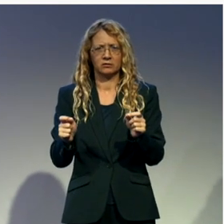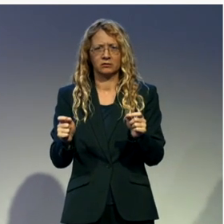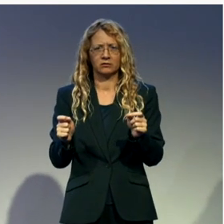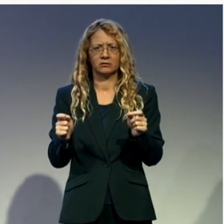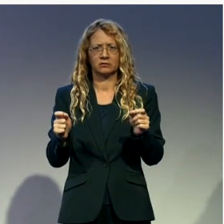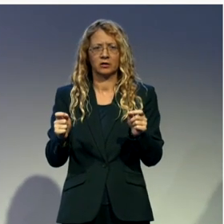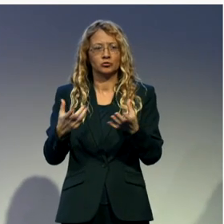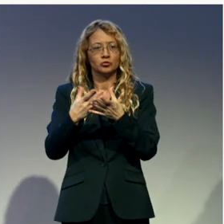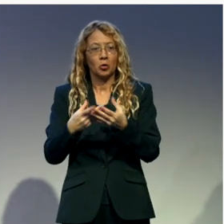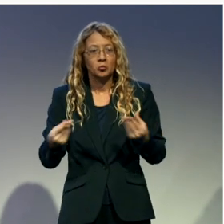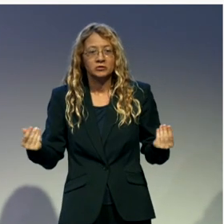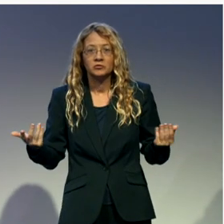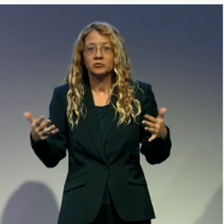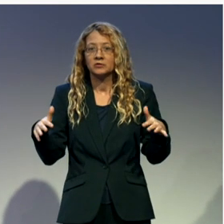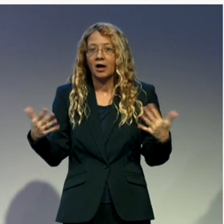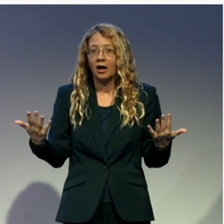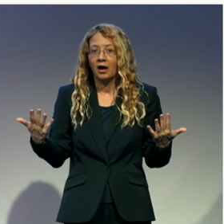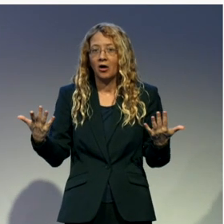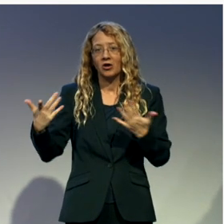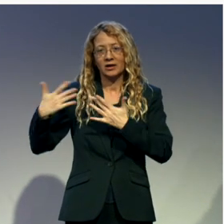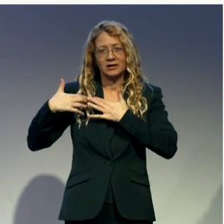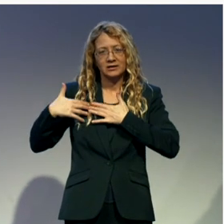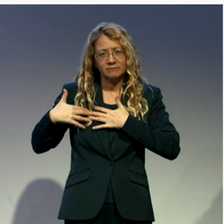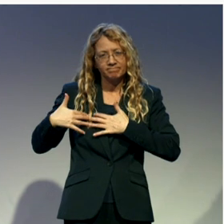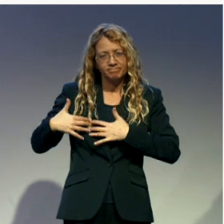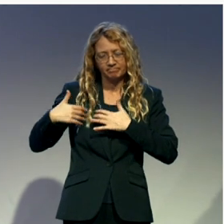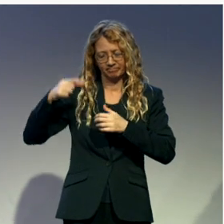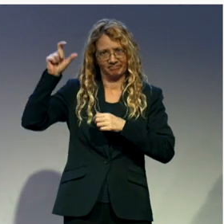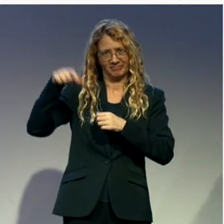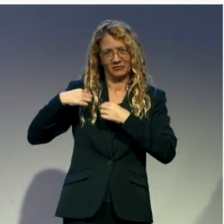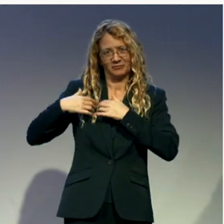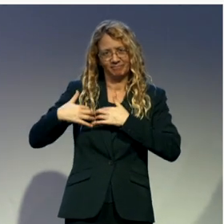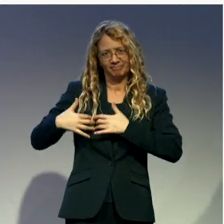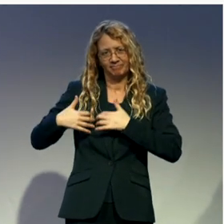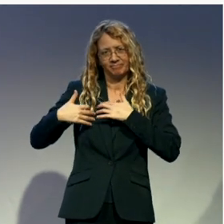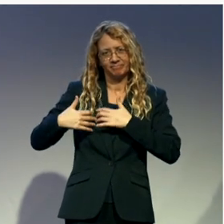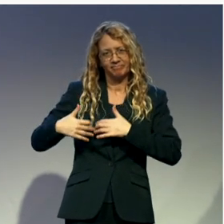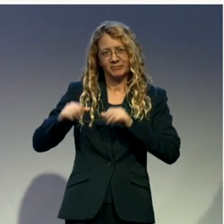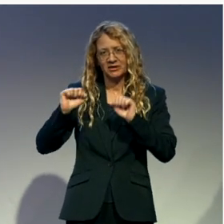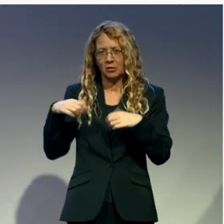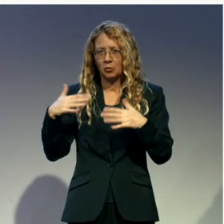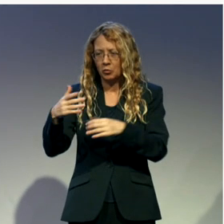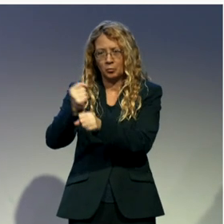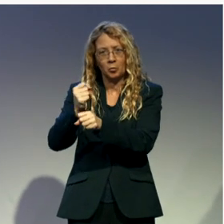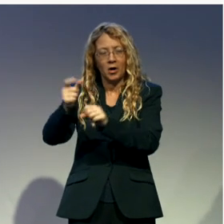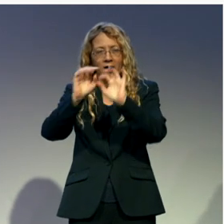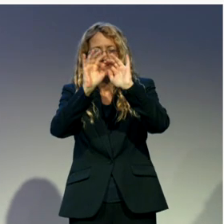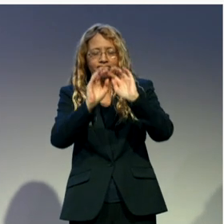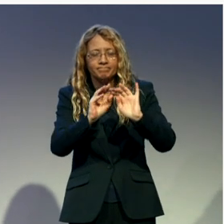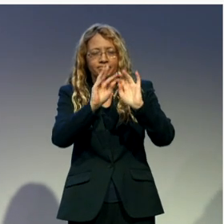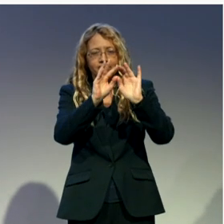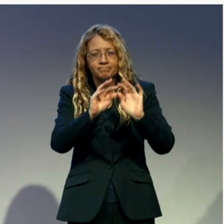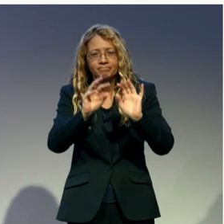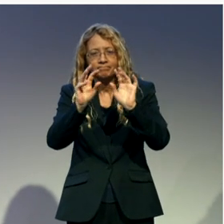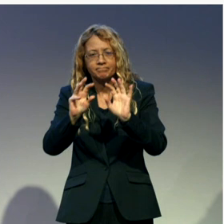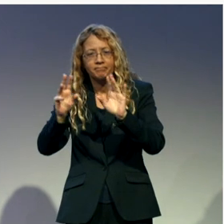with discovering hands, we see the following. We see that women who are visually impaired,